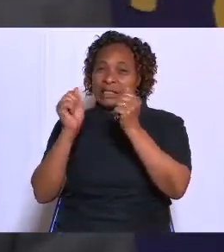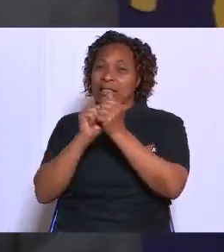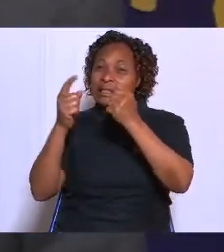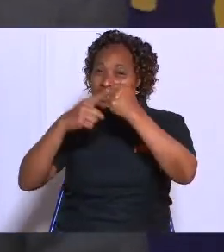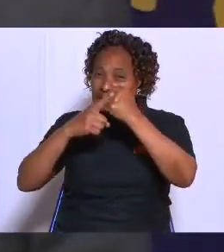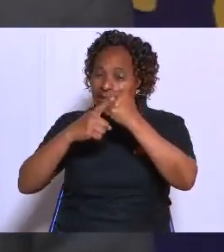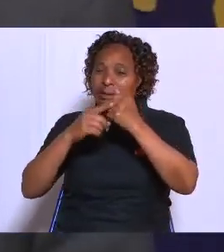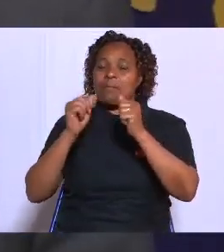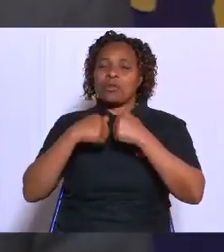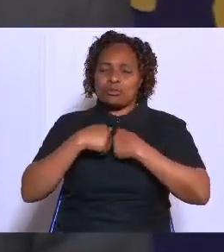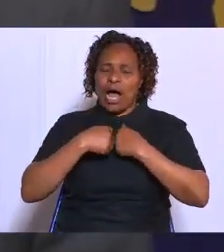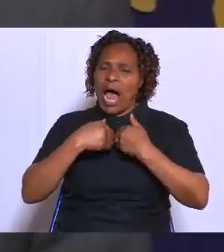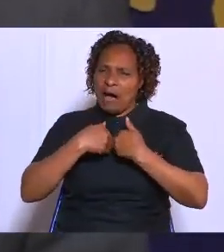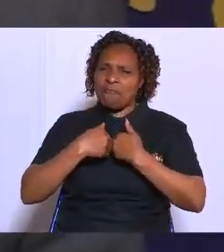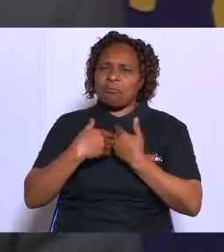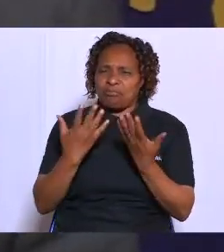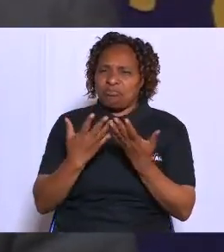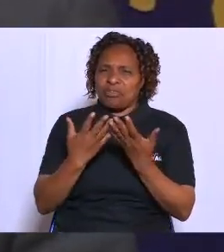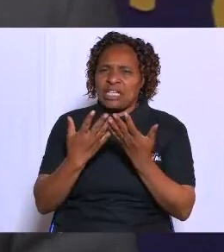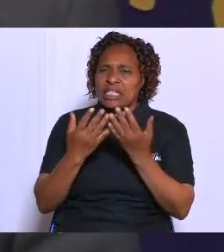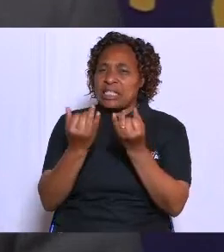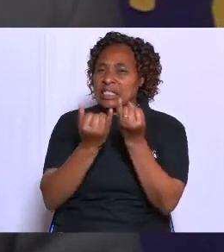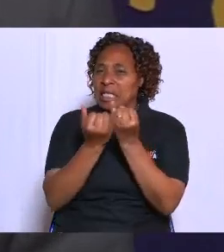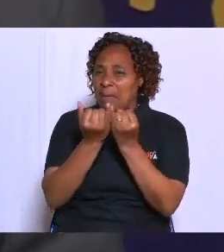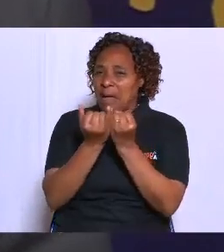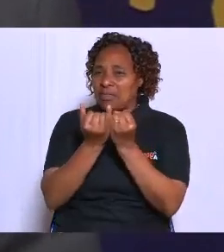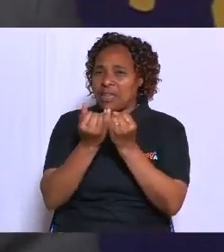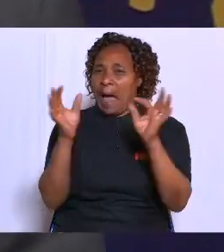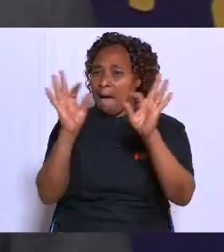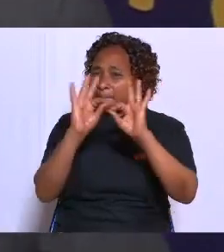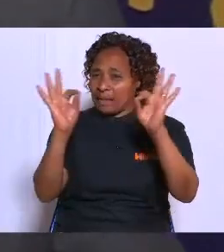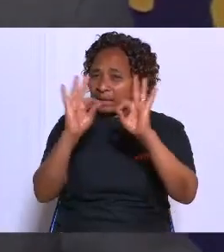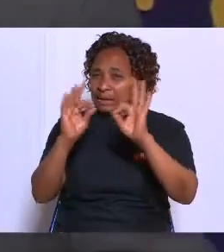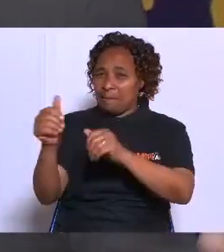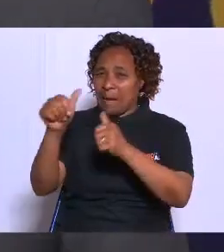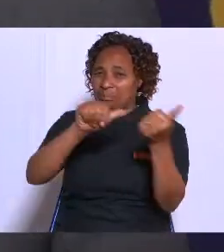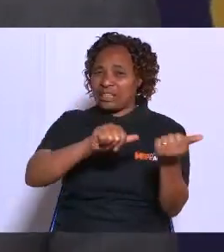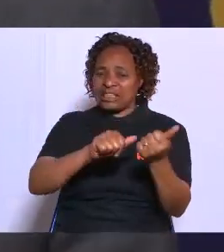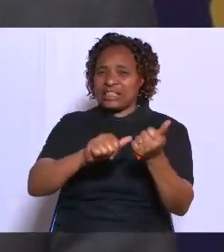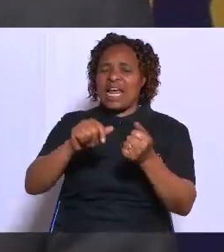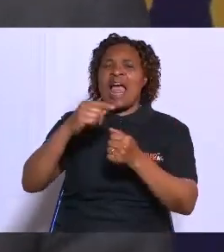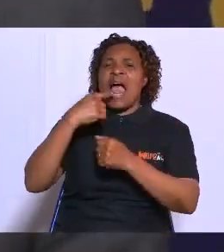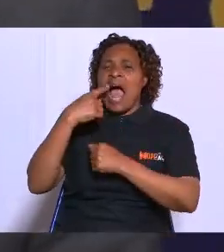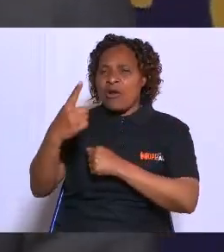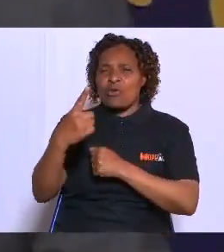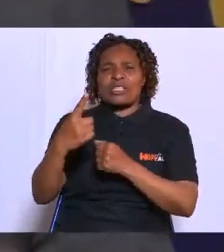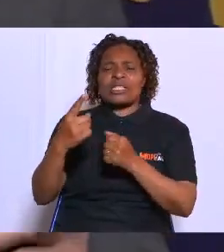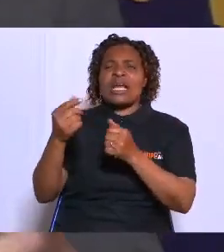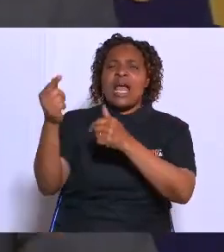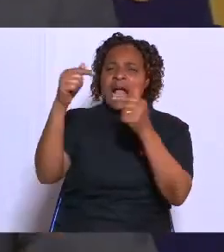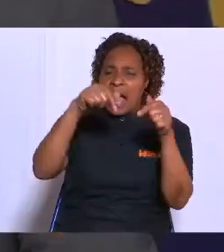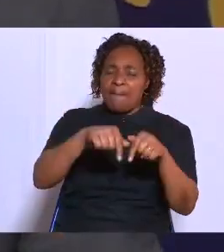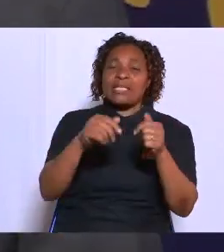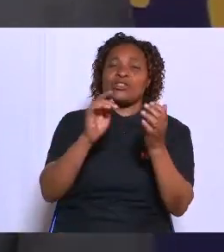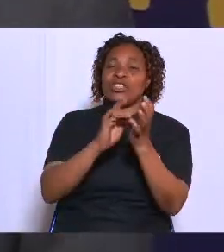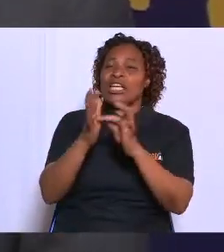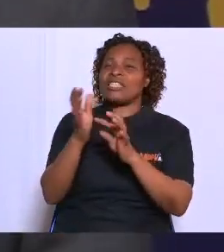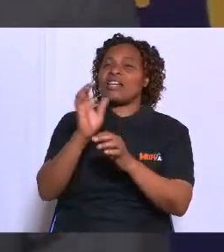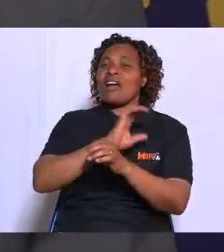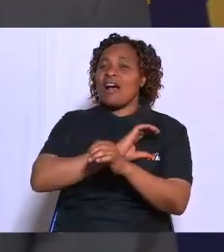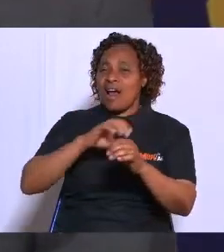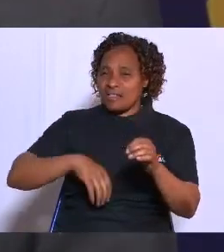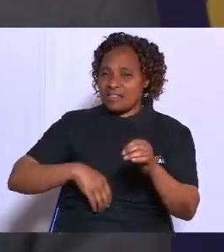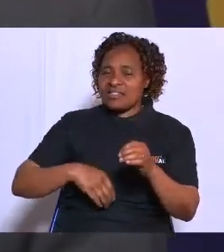we are going to have another amazing baptism hundreds are coming to Christ many in this